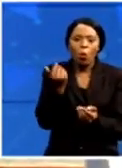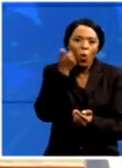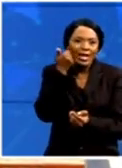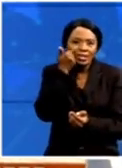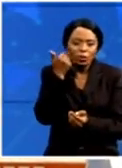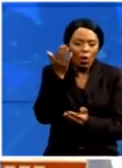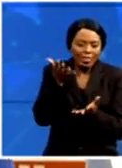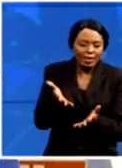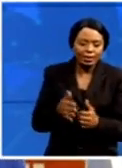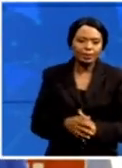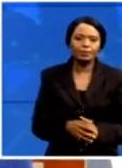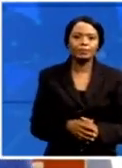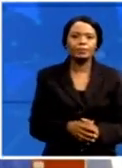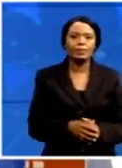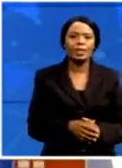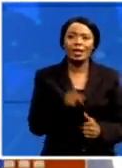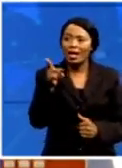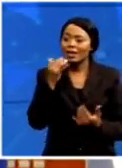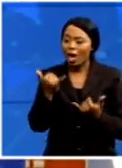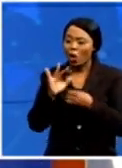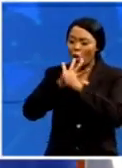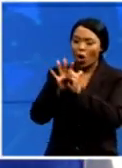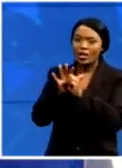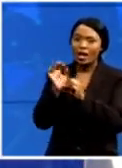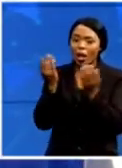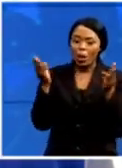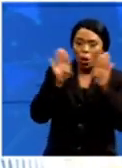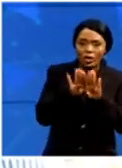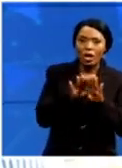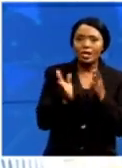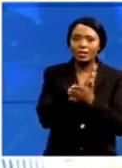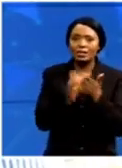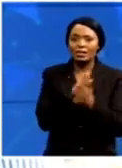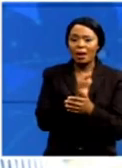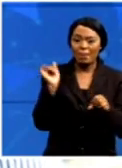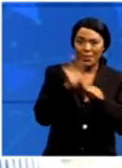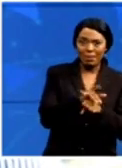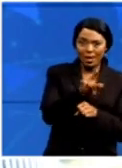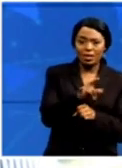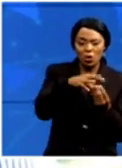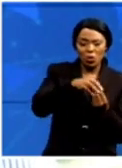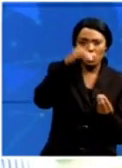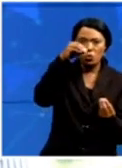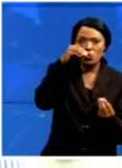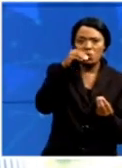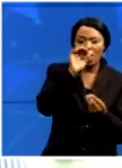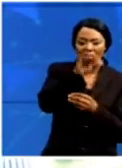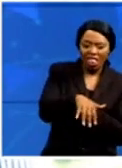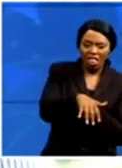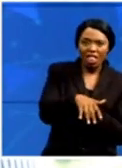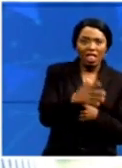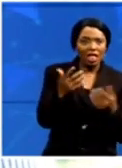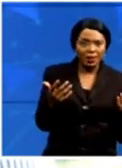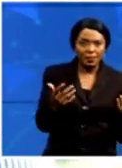COVID and the lockdown would have contributed to some of the avocado farmers falling asleep on the job to a certain extent? No, we've